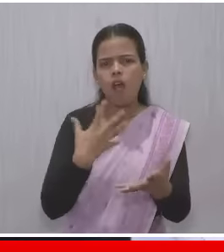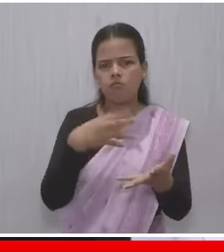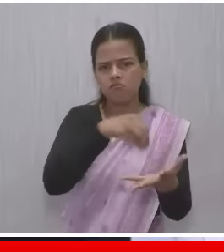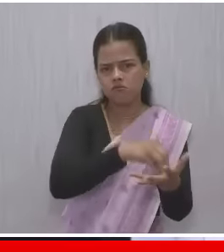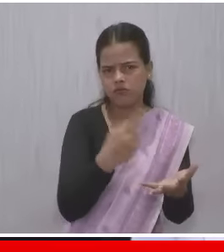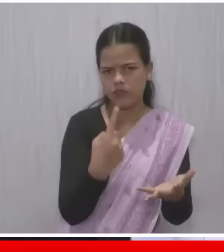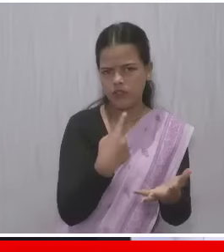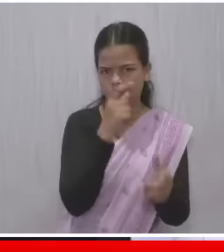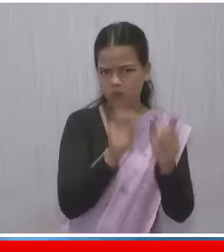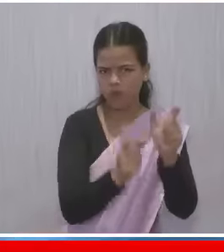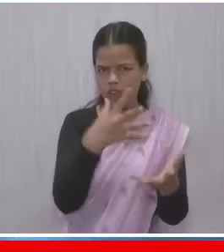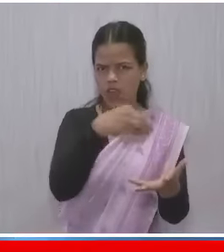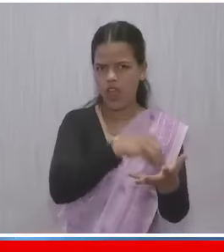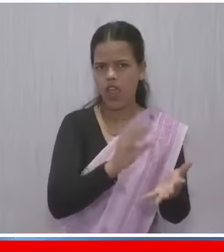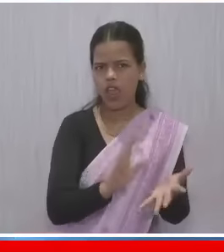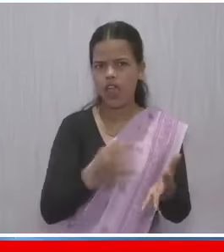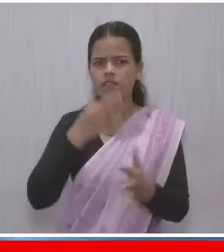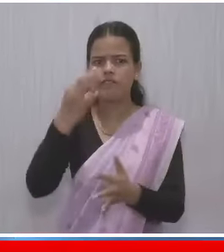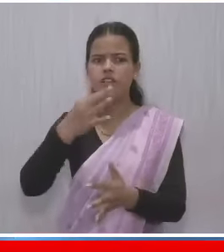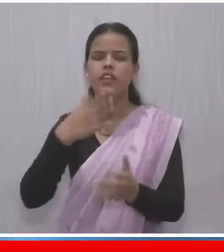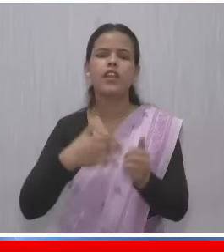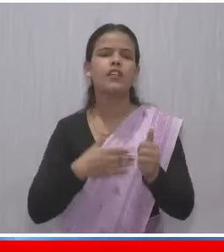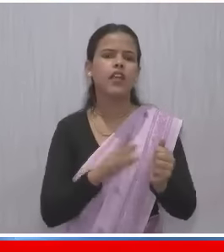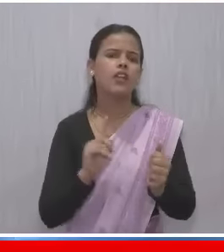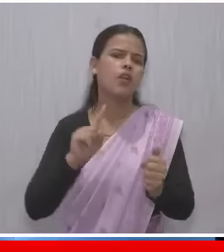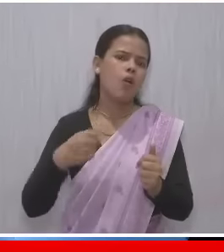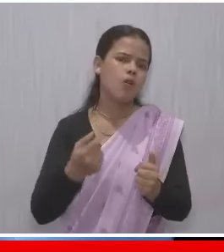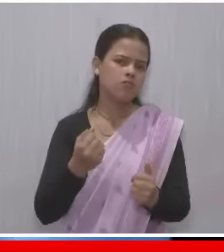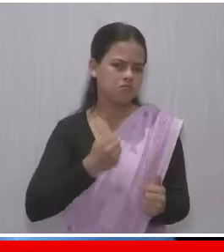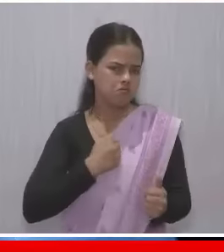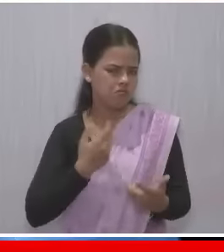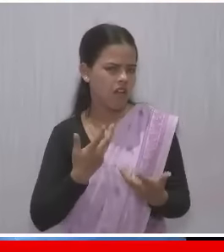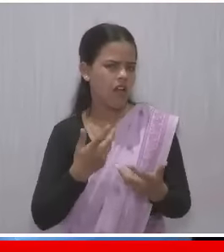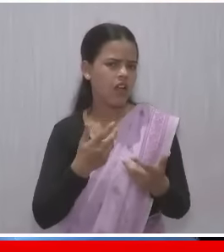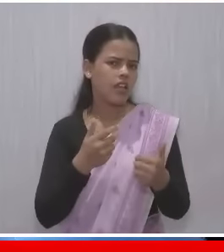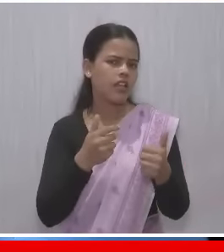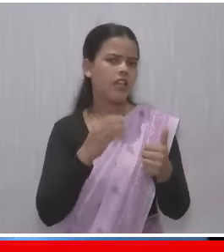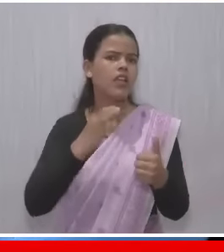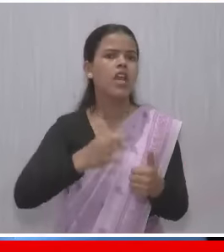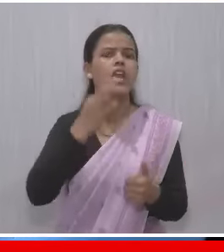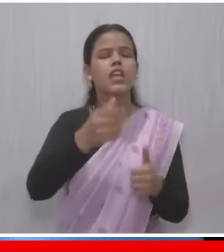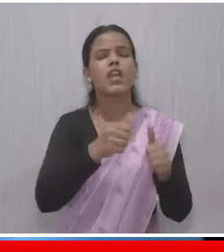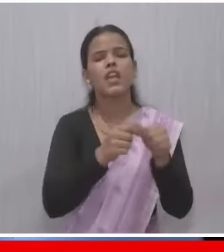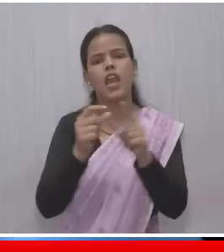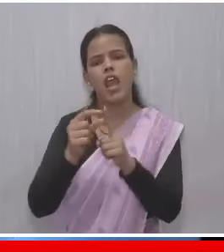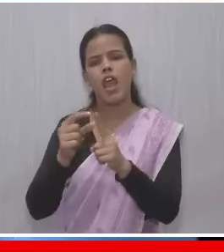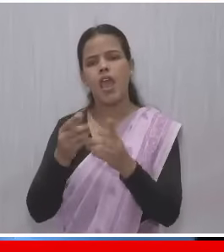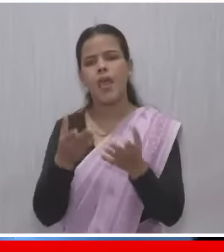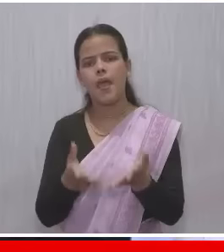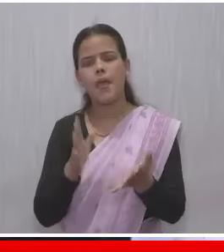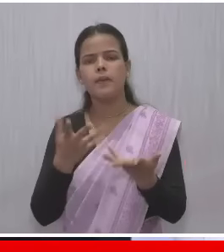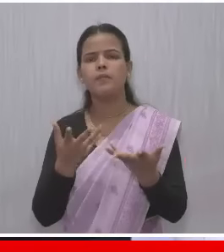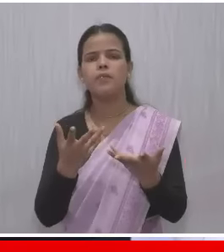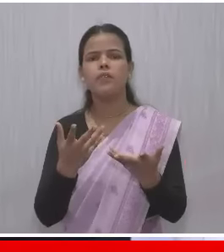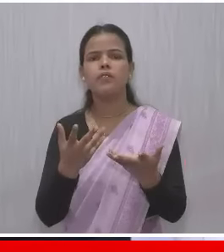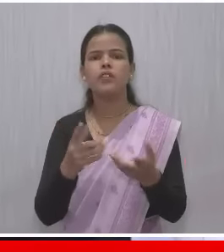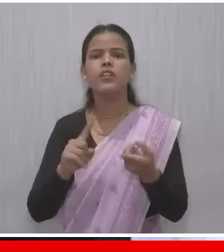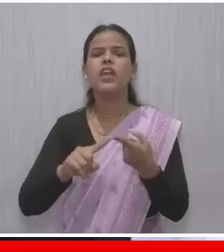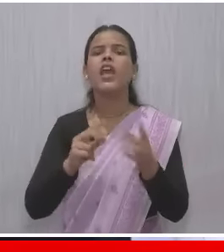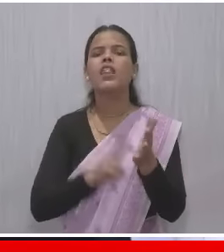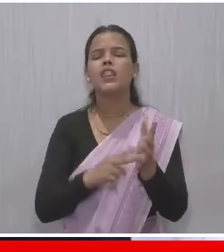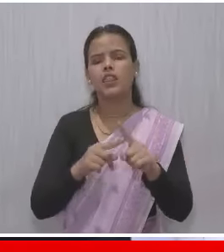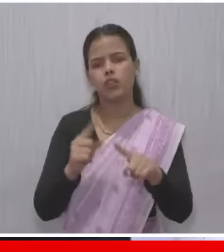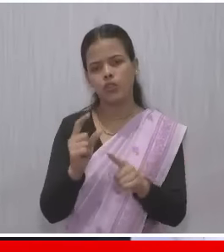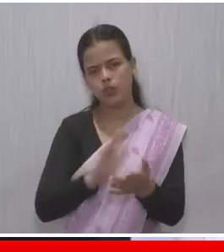and pedagogical use of the career guidebook and also the My Career Advisor app. To emphasize the importance